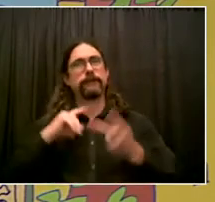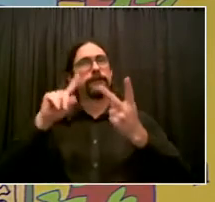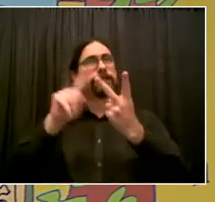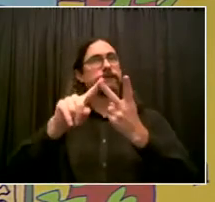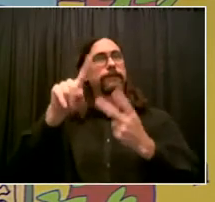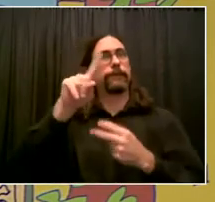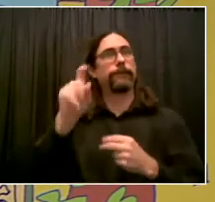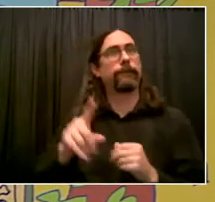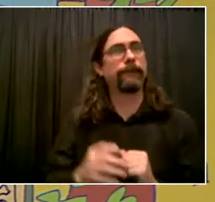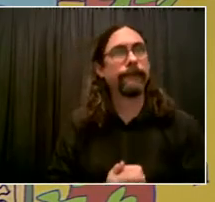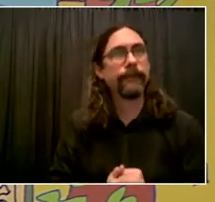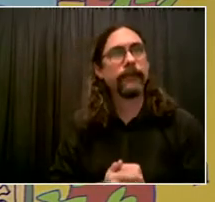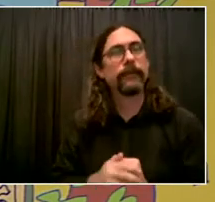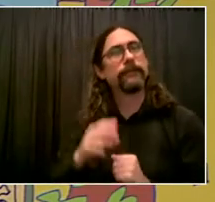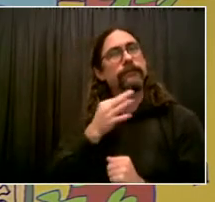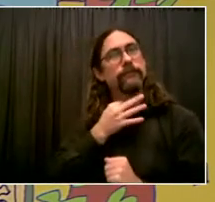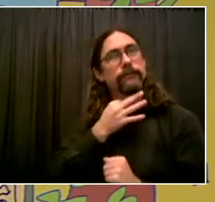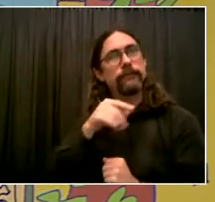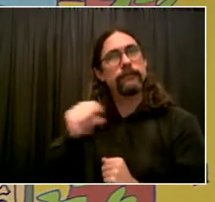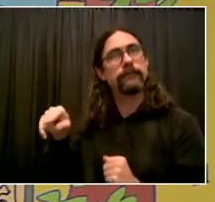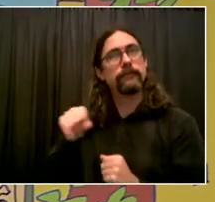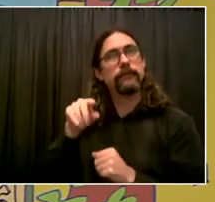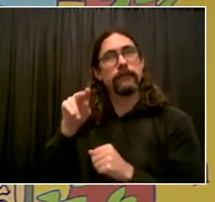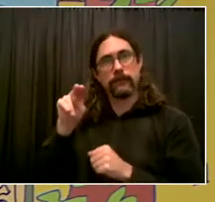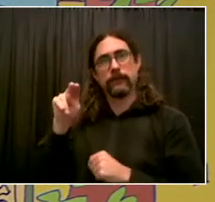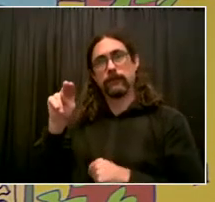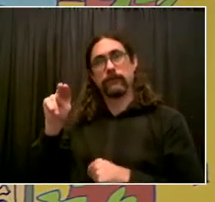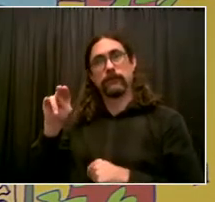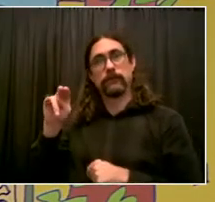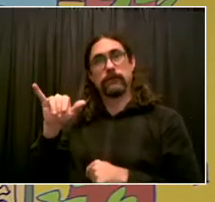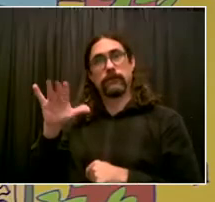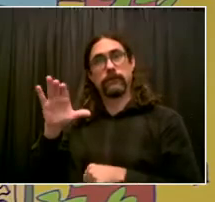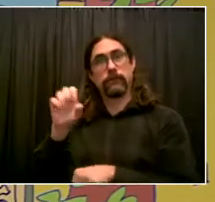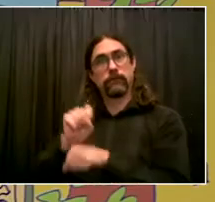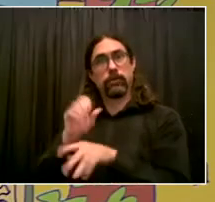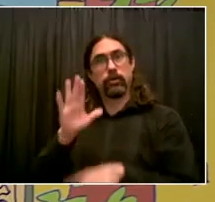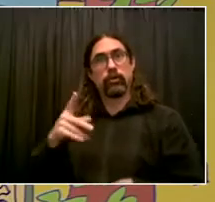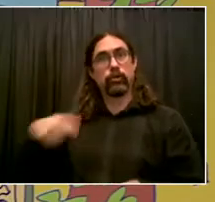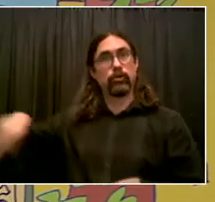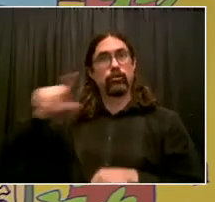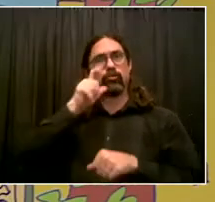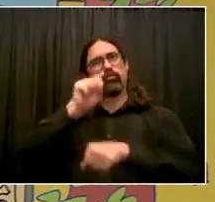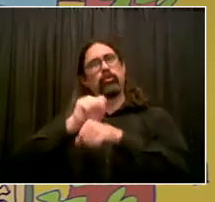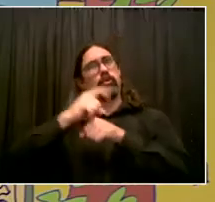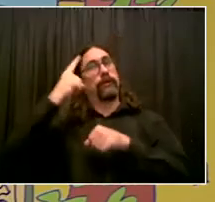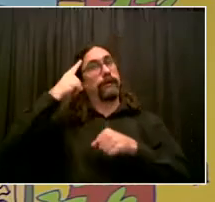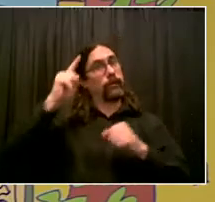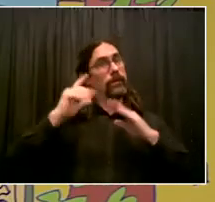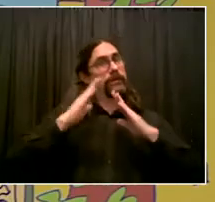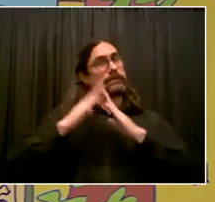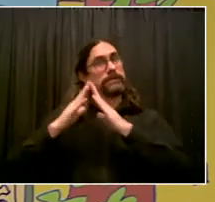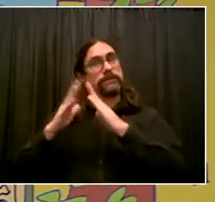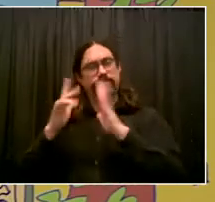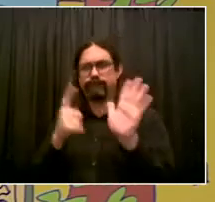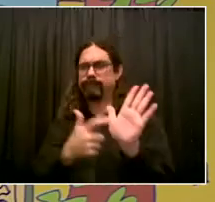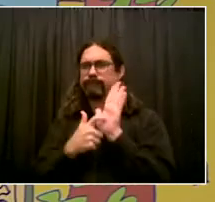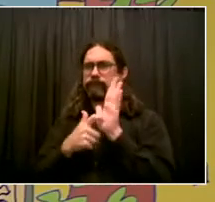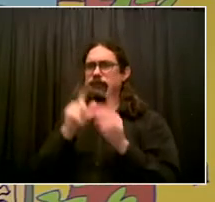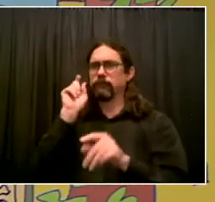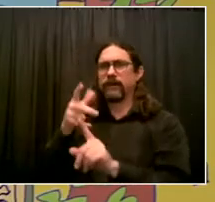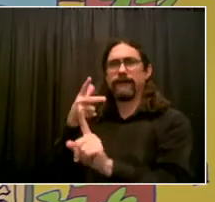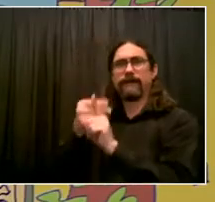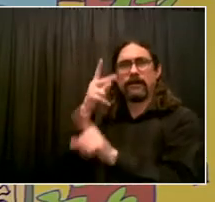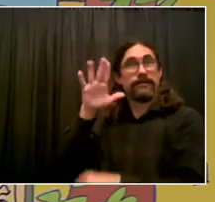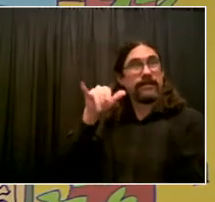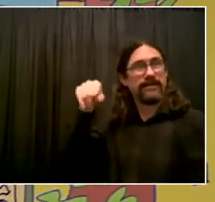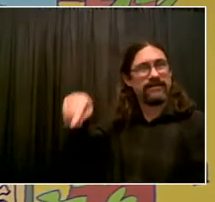at NYPD, FDNY, or the sanitation department? Yeah, it's an important question, Emma. We've talked about this when we made the announcement.